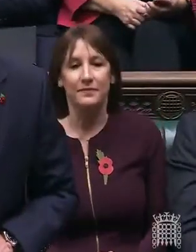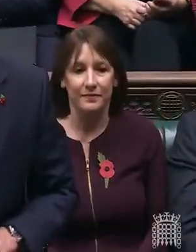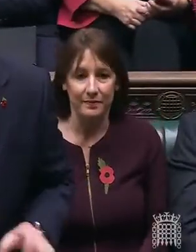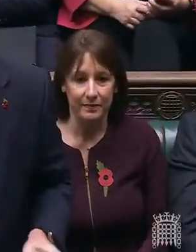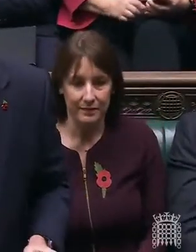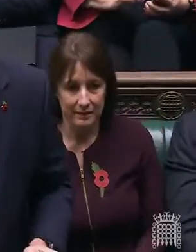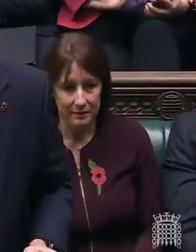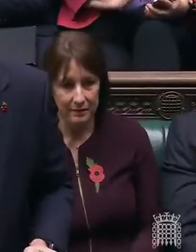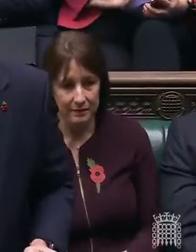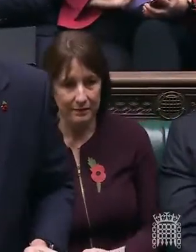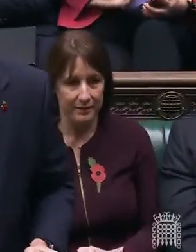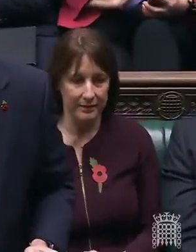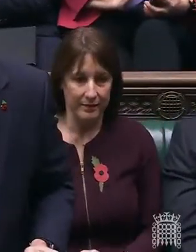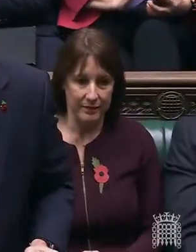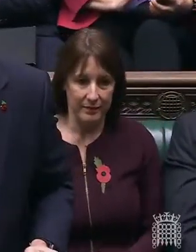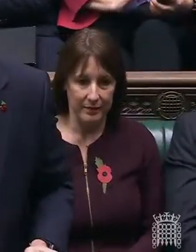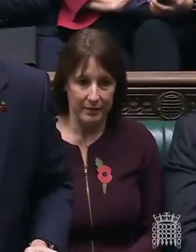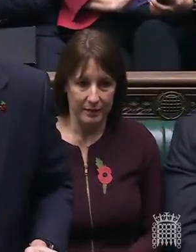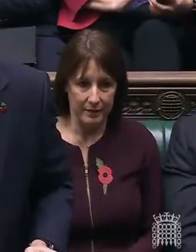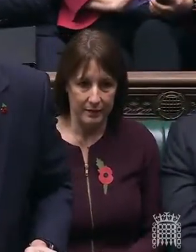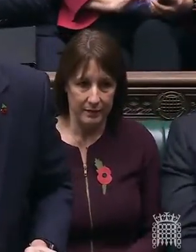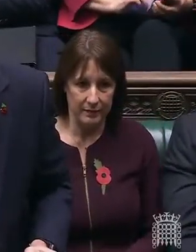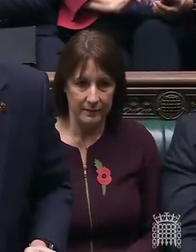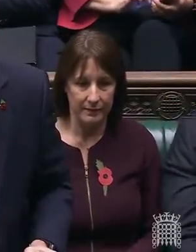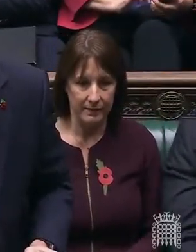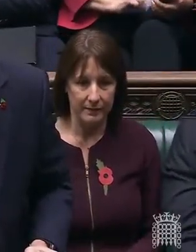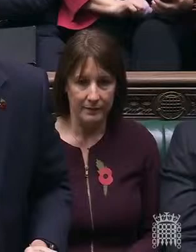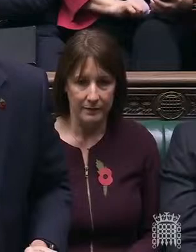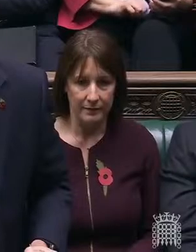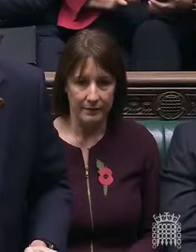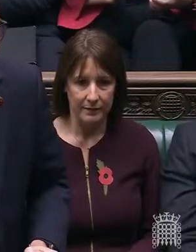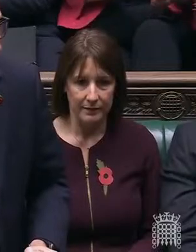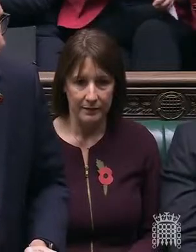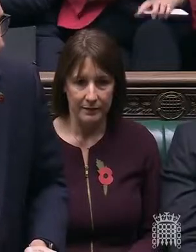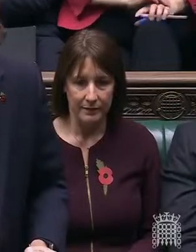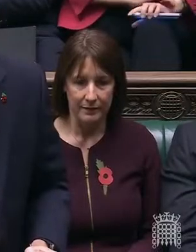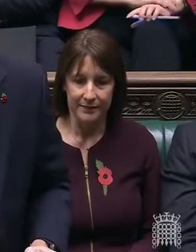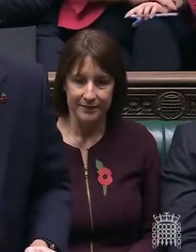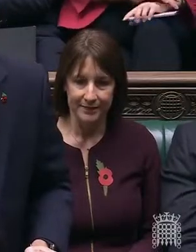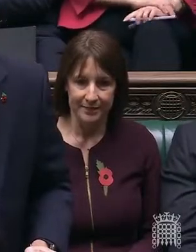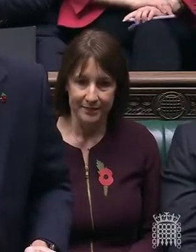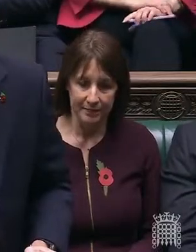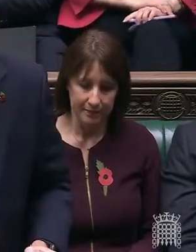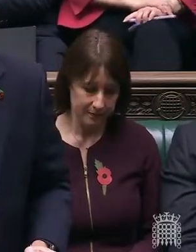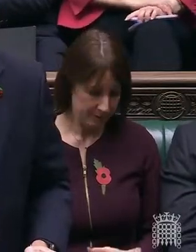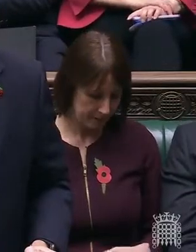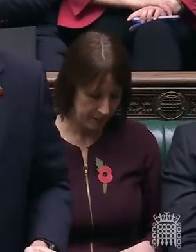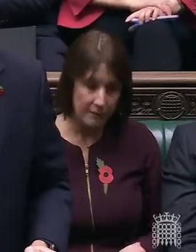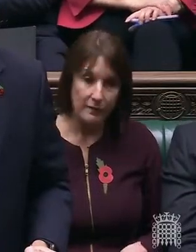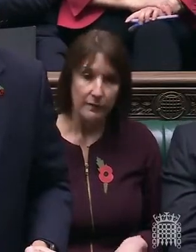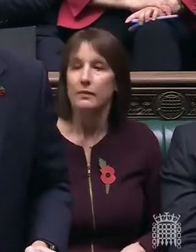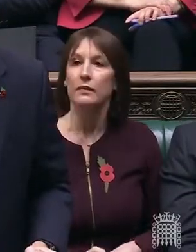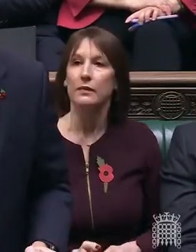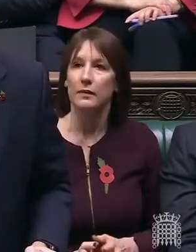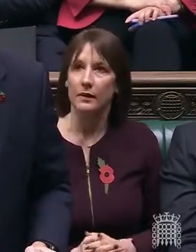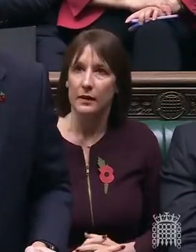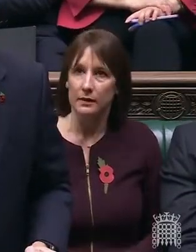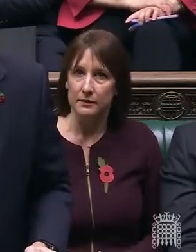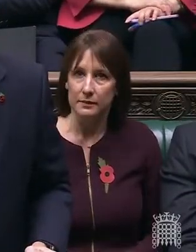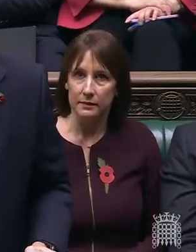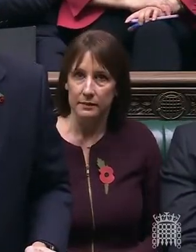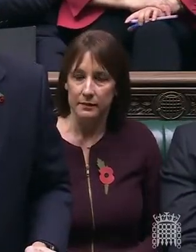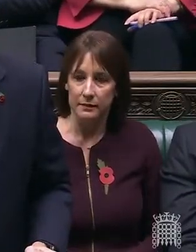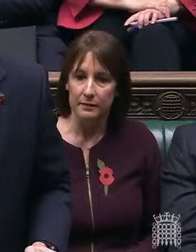Mr. Speaker, can I begin by congratulating President-elect Trump on his historic election victory. As the closest